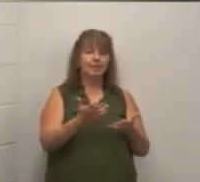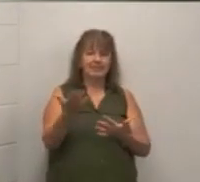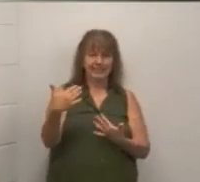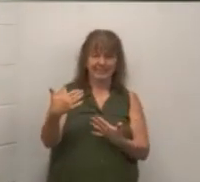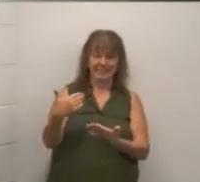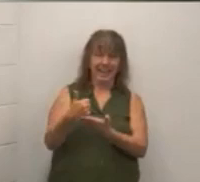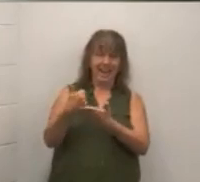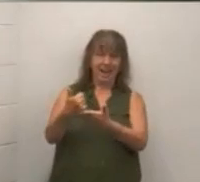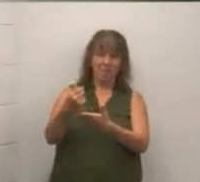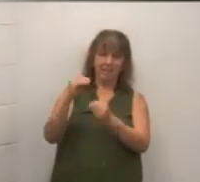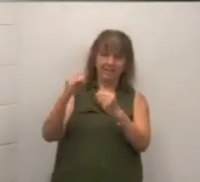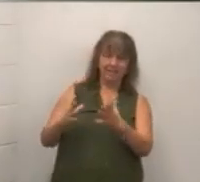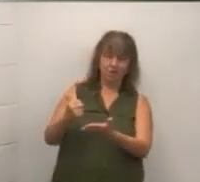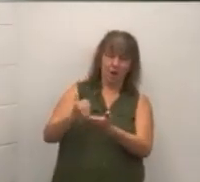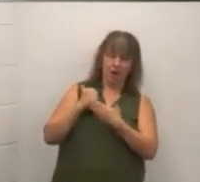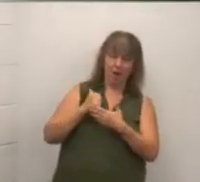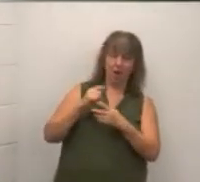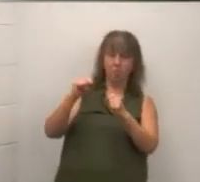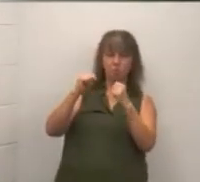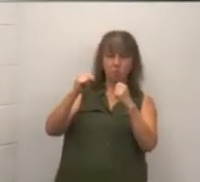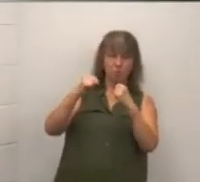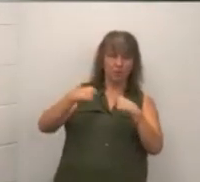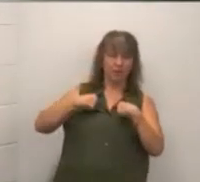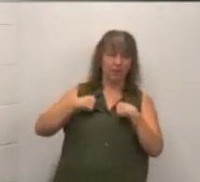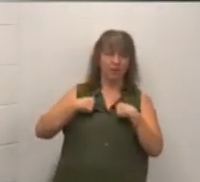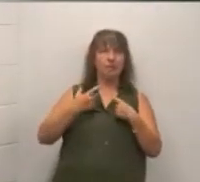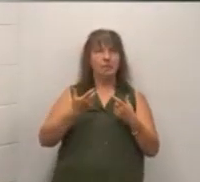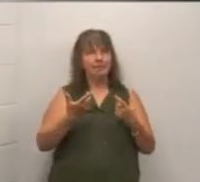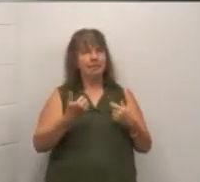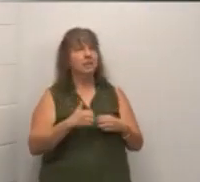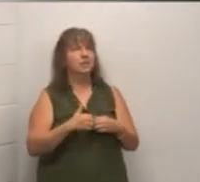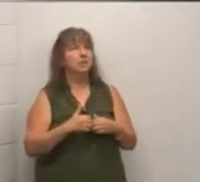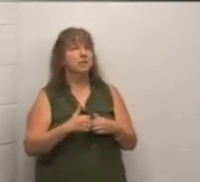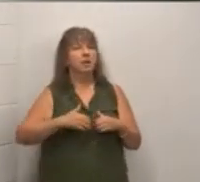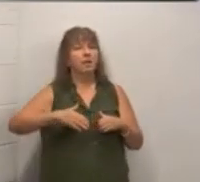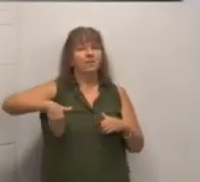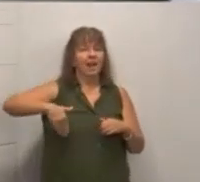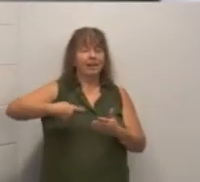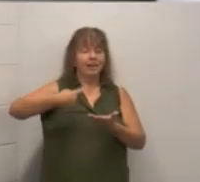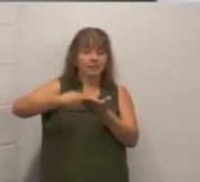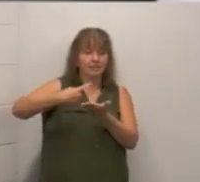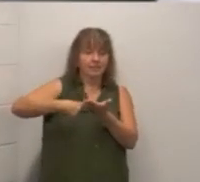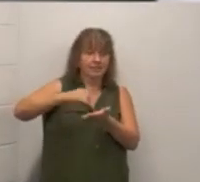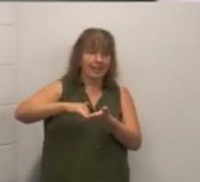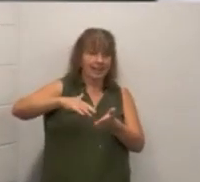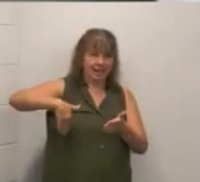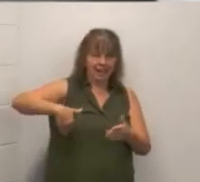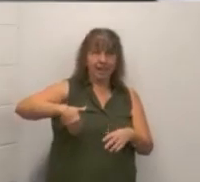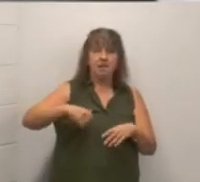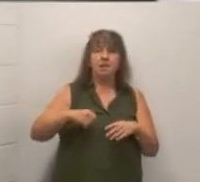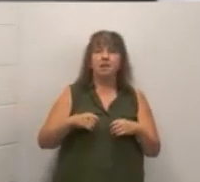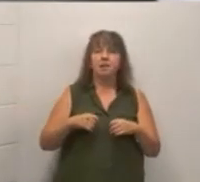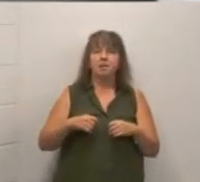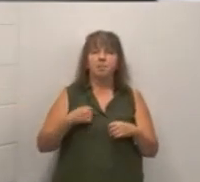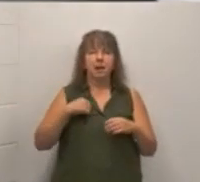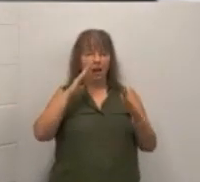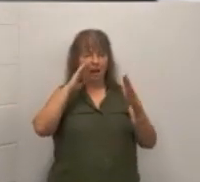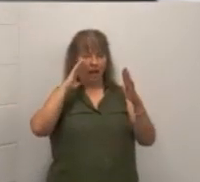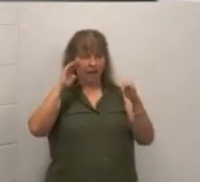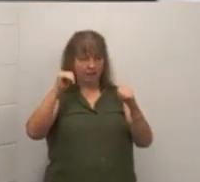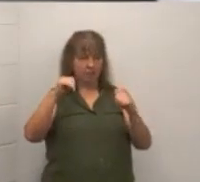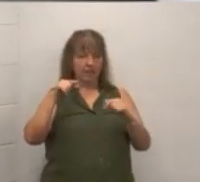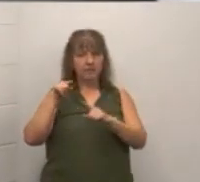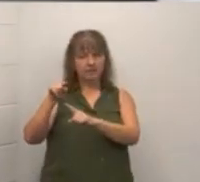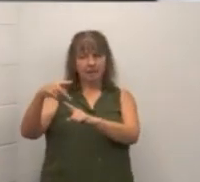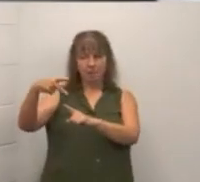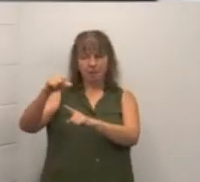from classroom teachers. And while we haven't discussed it explicitly in our planning committee, my expectation would be with a pass from the teacher